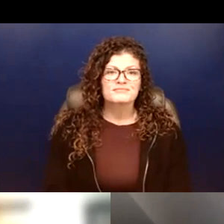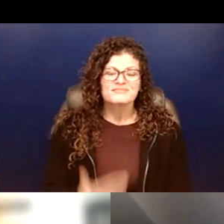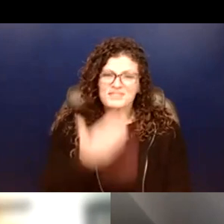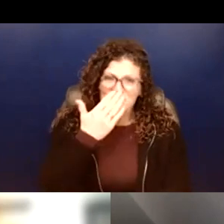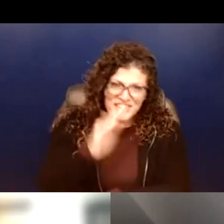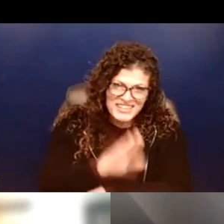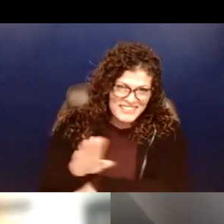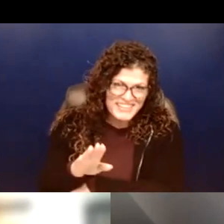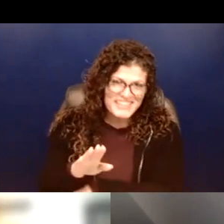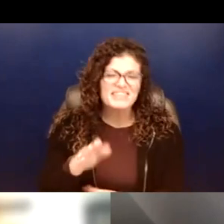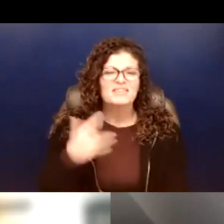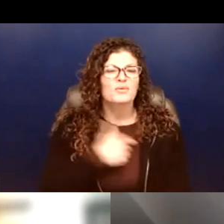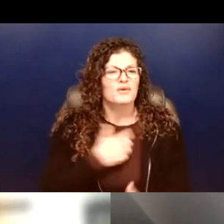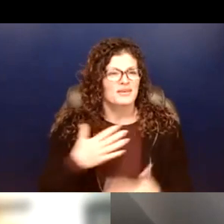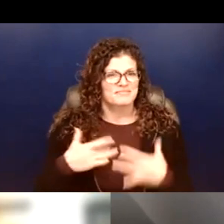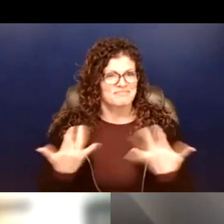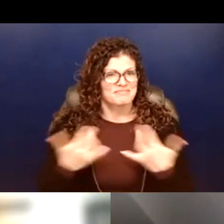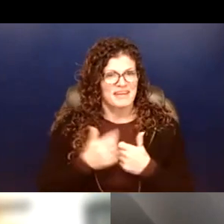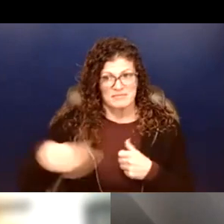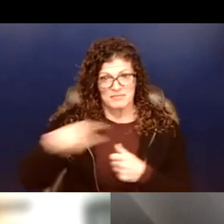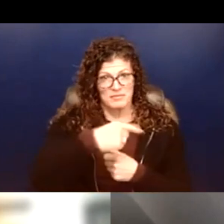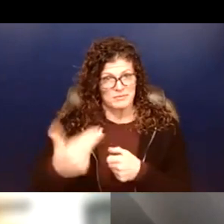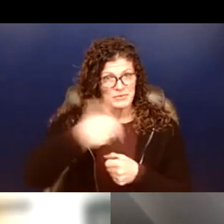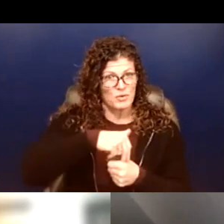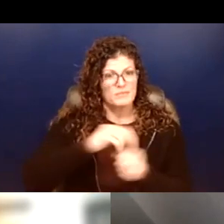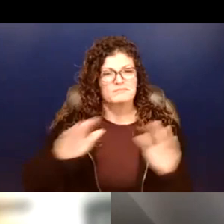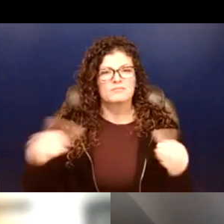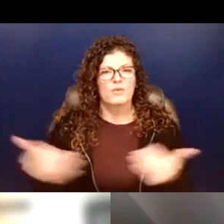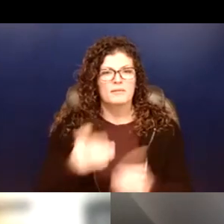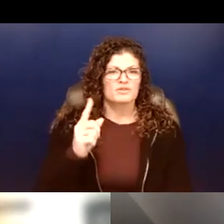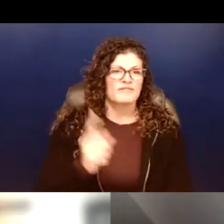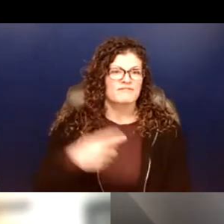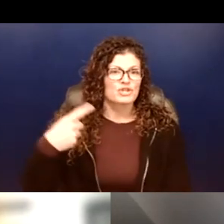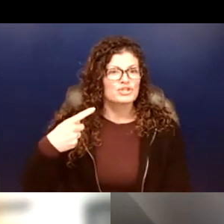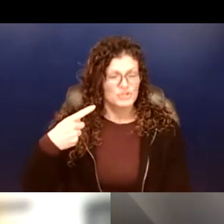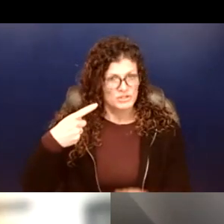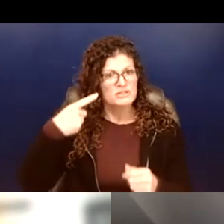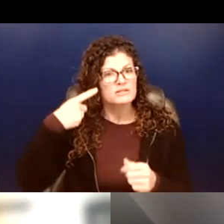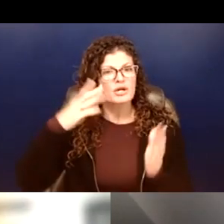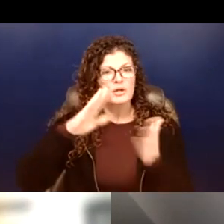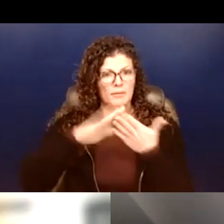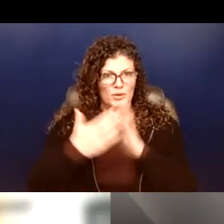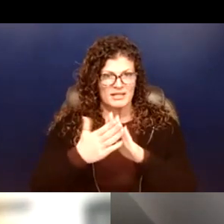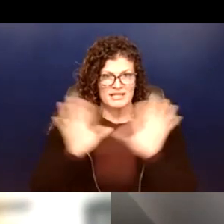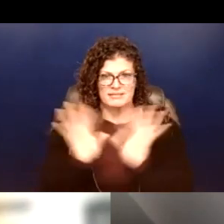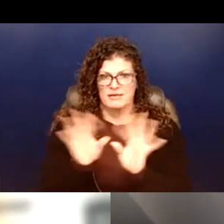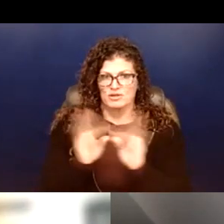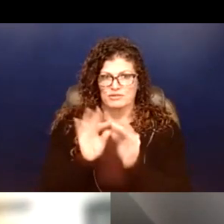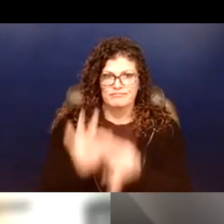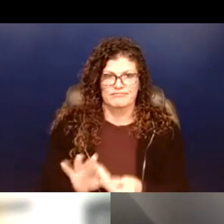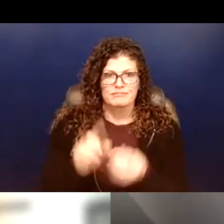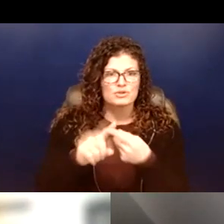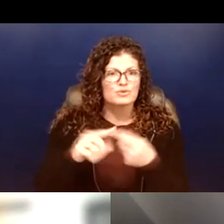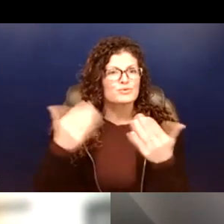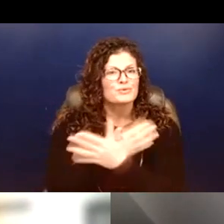Good evening, everyone. We're happy to have you here. Welcome to the first in a series of community sessions on the search for a